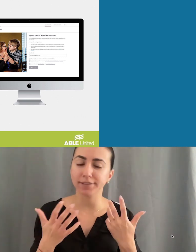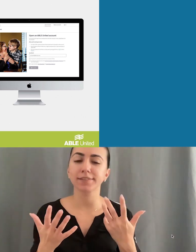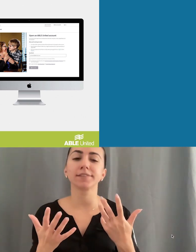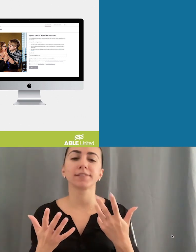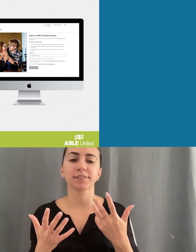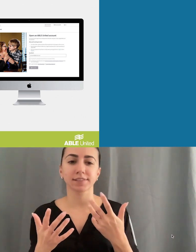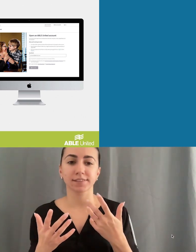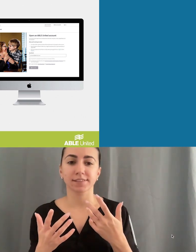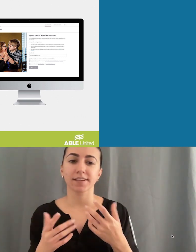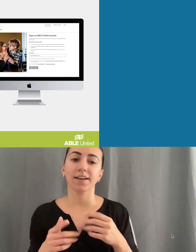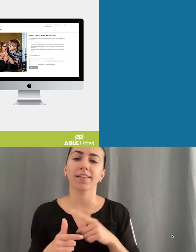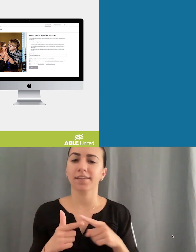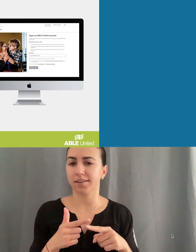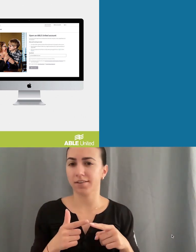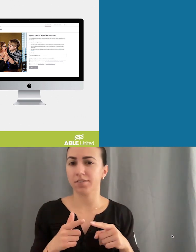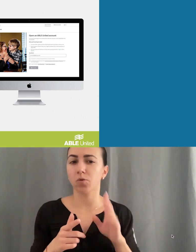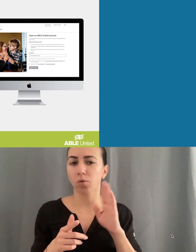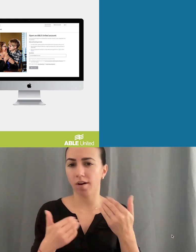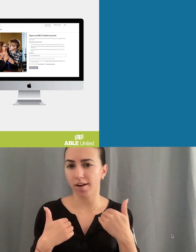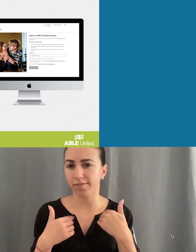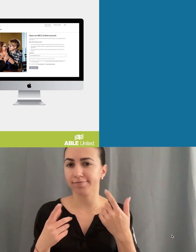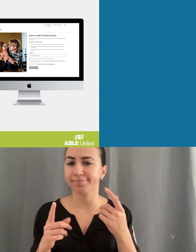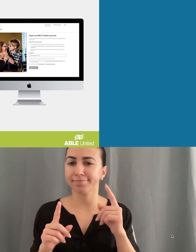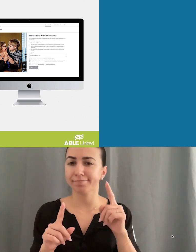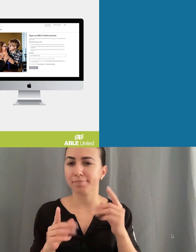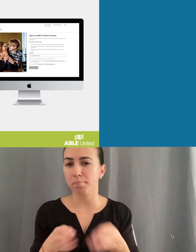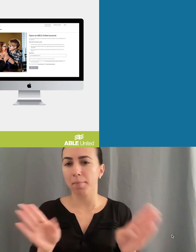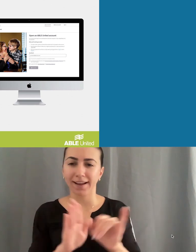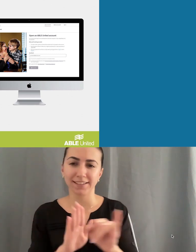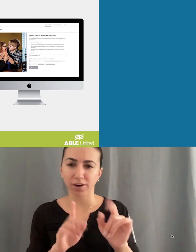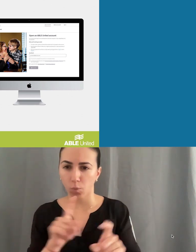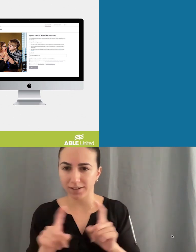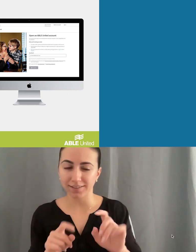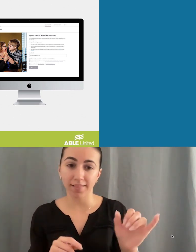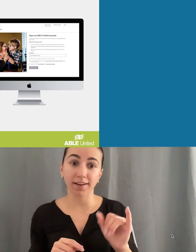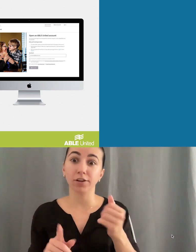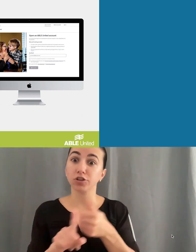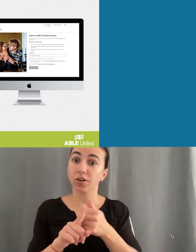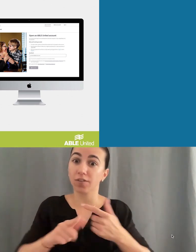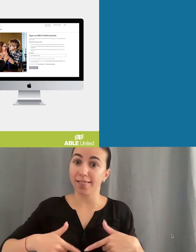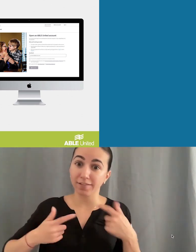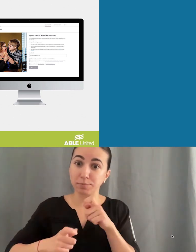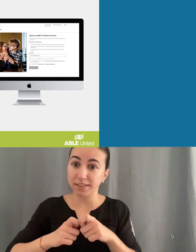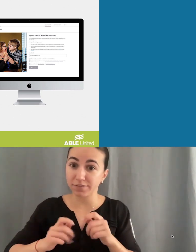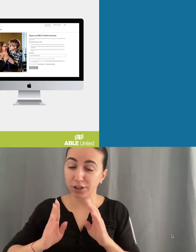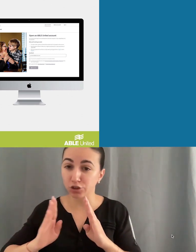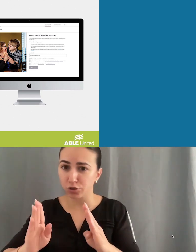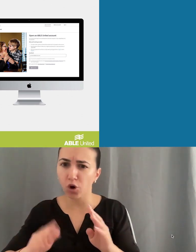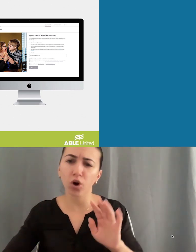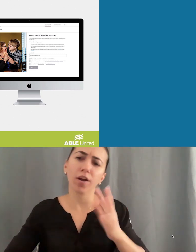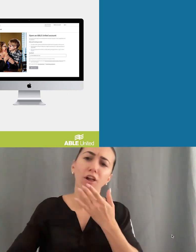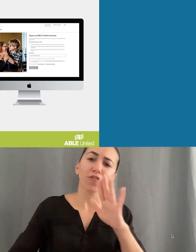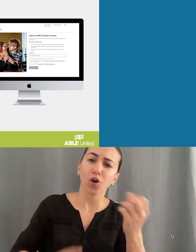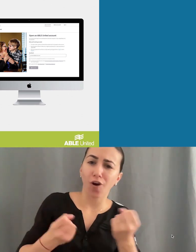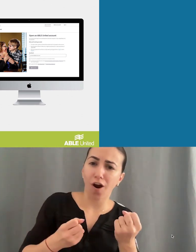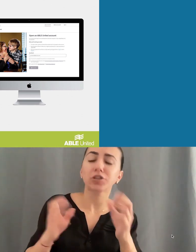also opening this, we're going to ask you some public identifying information, such as, did you live on a certain street or what the color of your car is? So